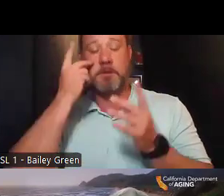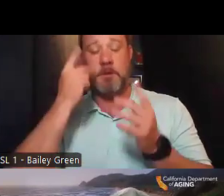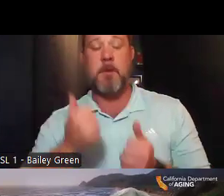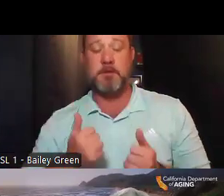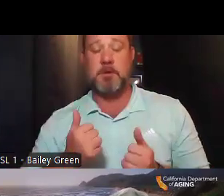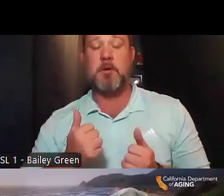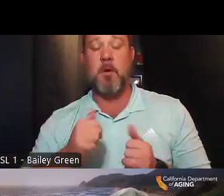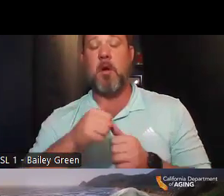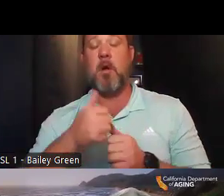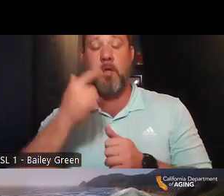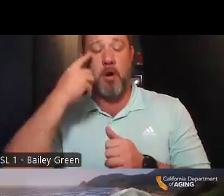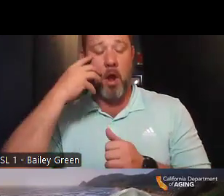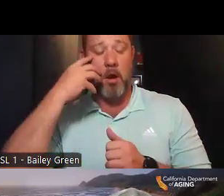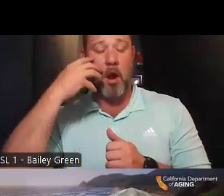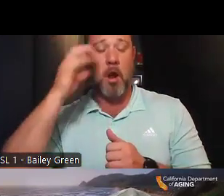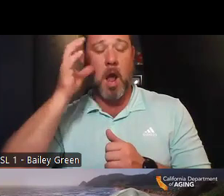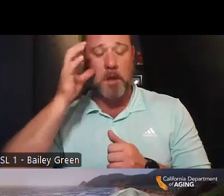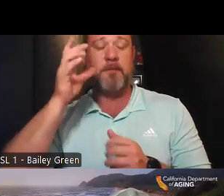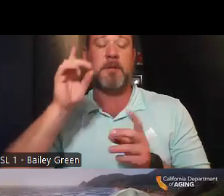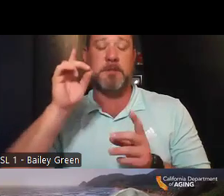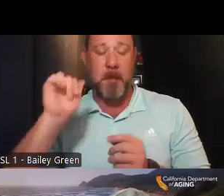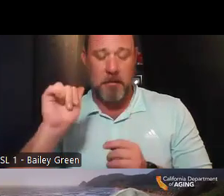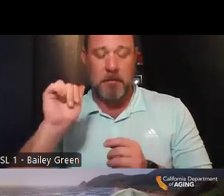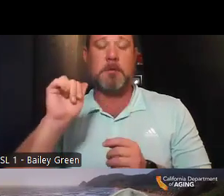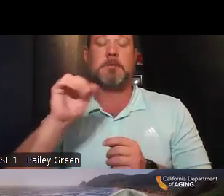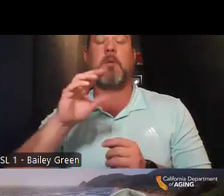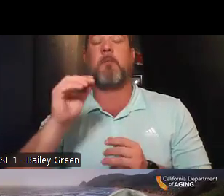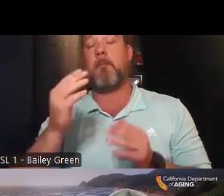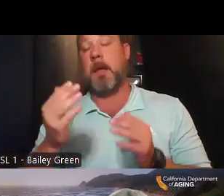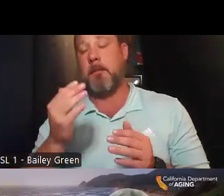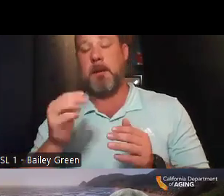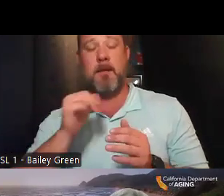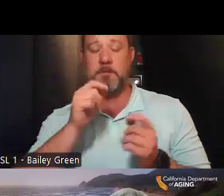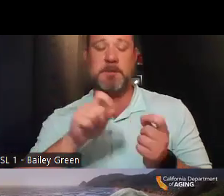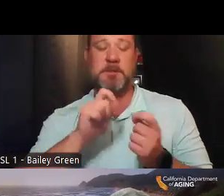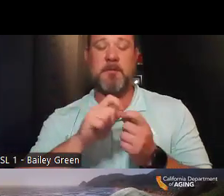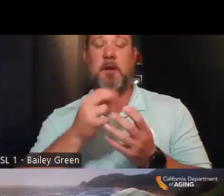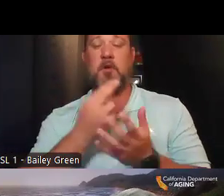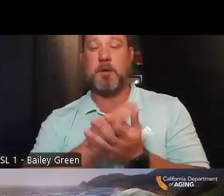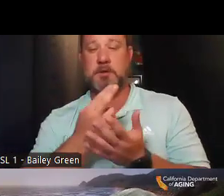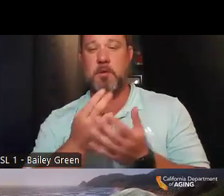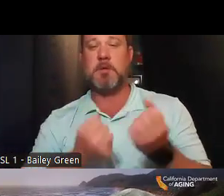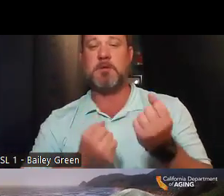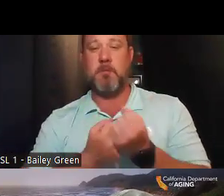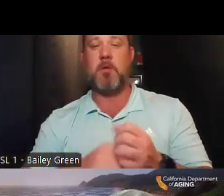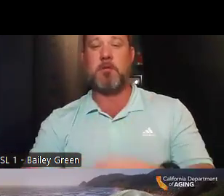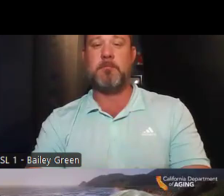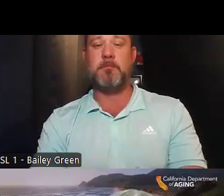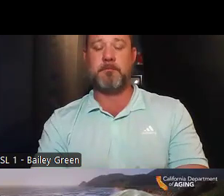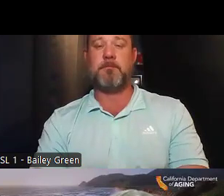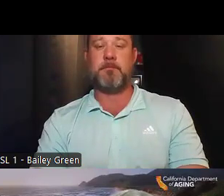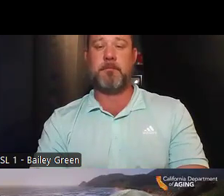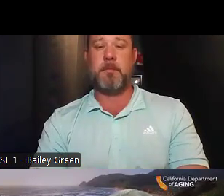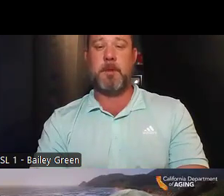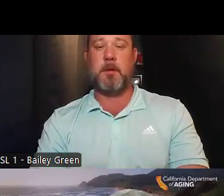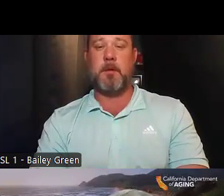other cognitive disabilities, might often lack disability-specific resources and supports. So we